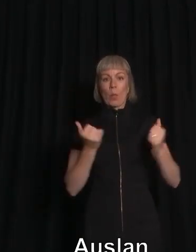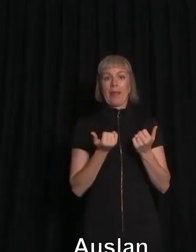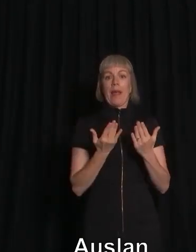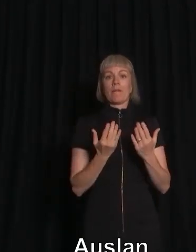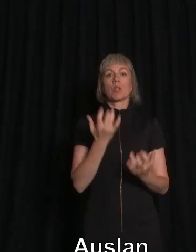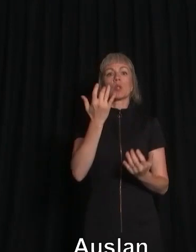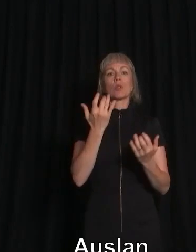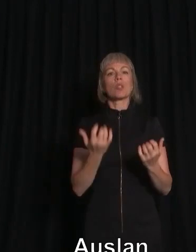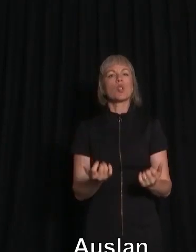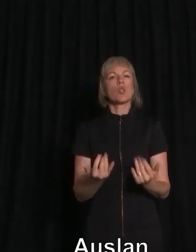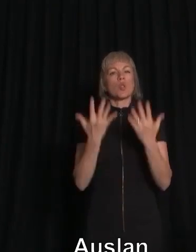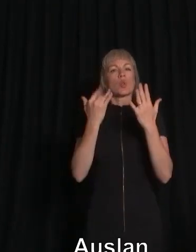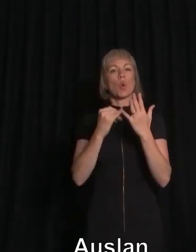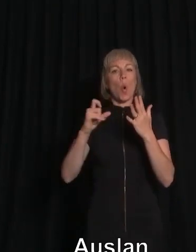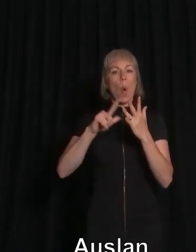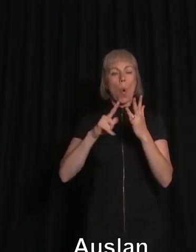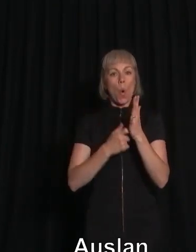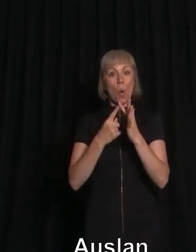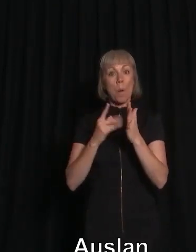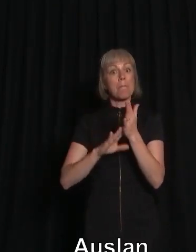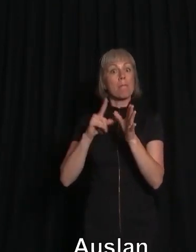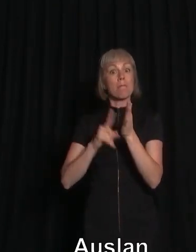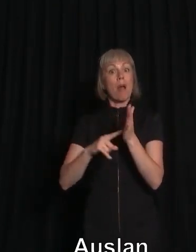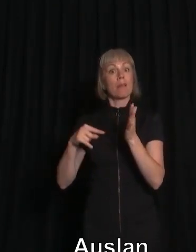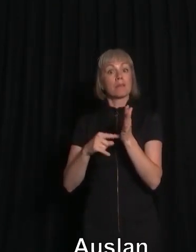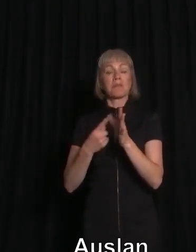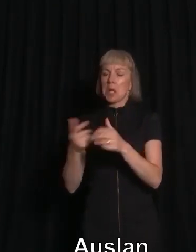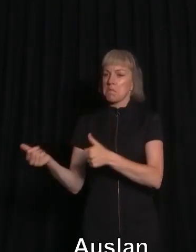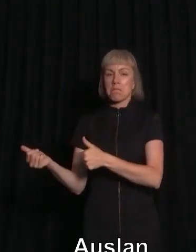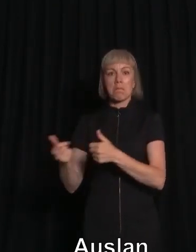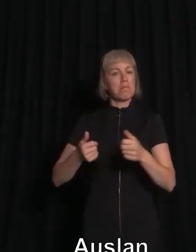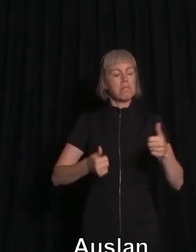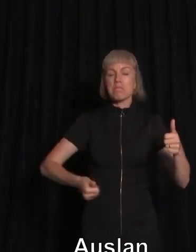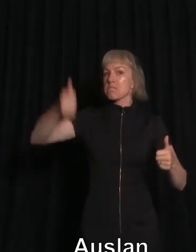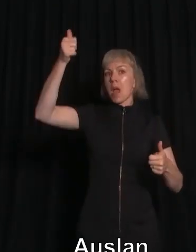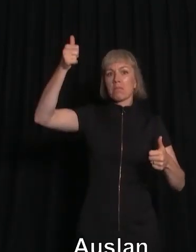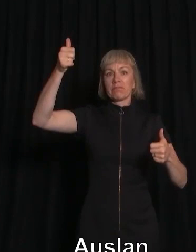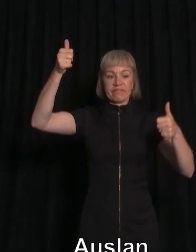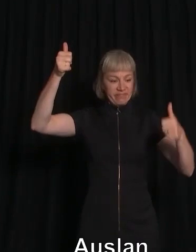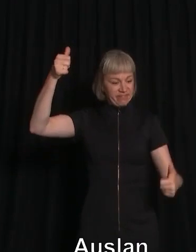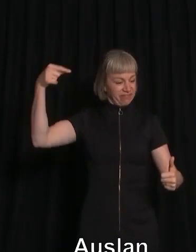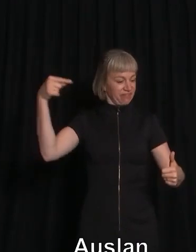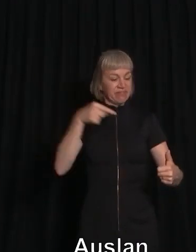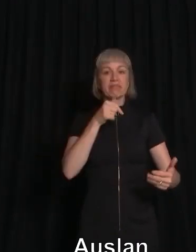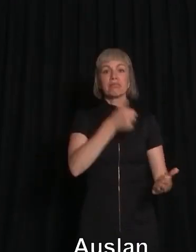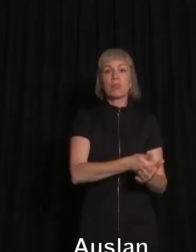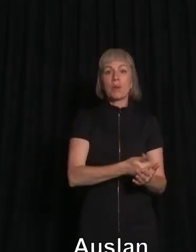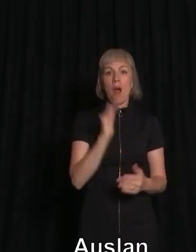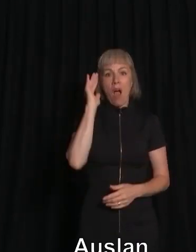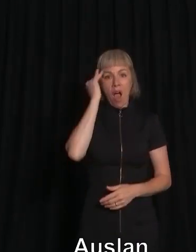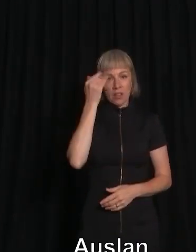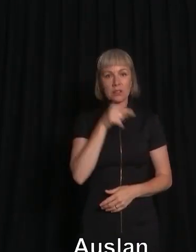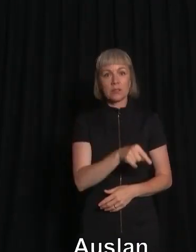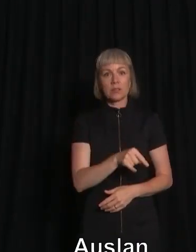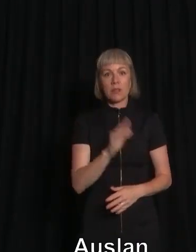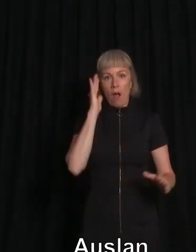scale. Malta came out the best, Ireland came out the worst, right? And Ireland was not expecting that,